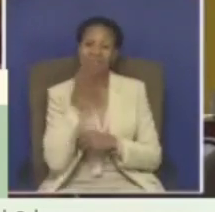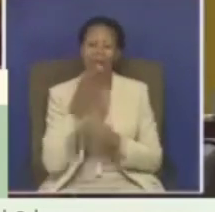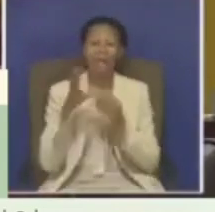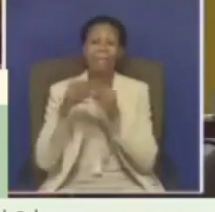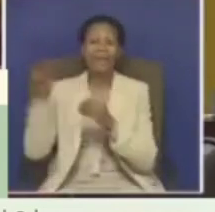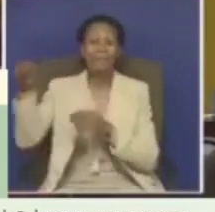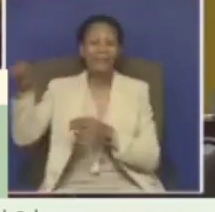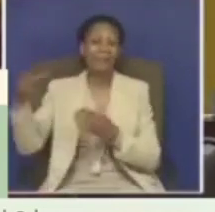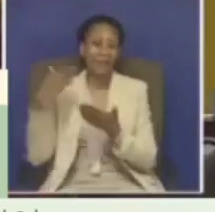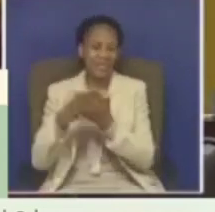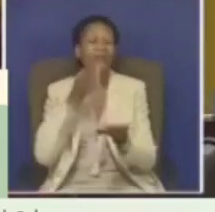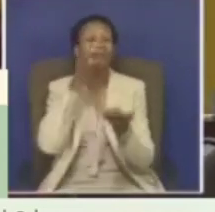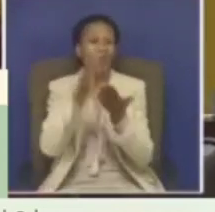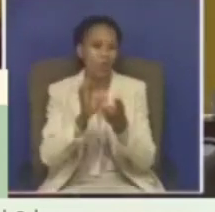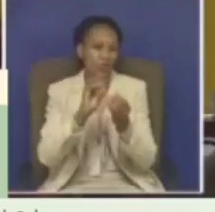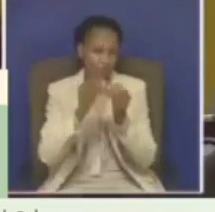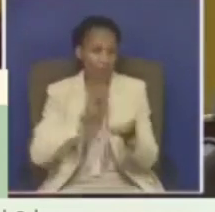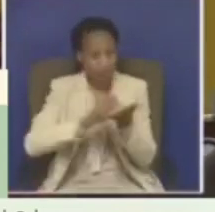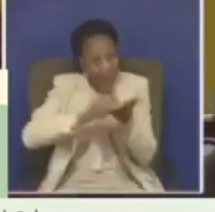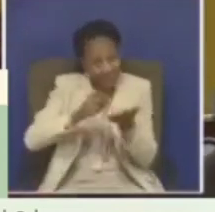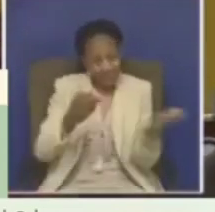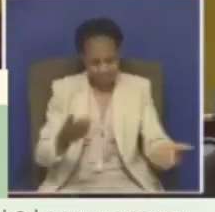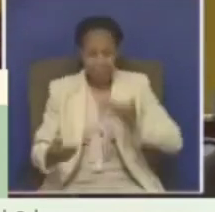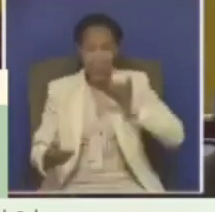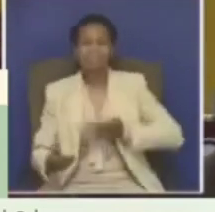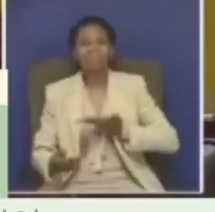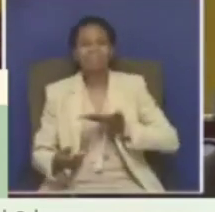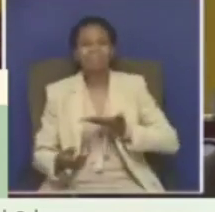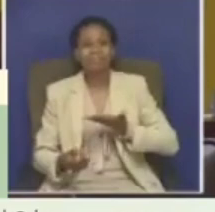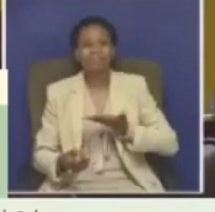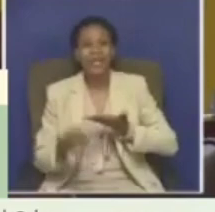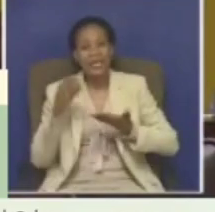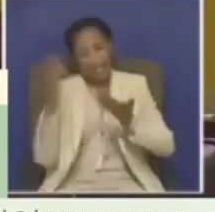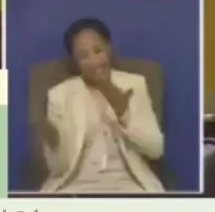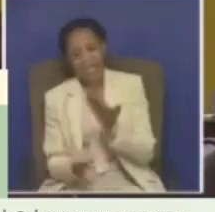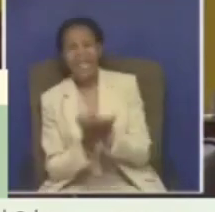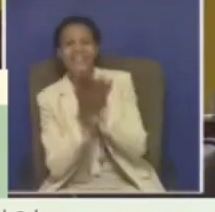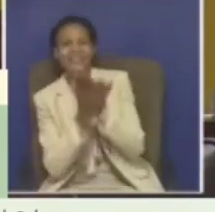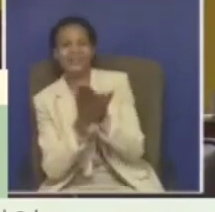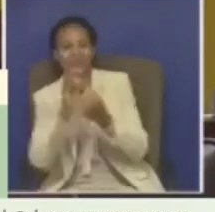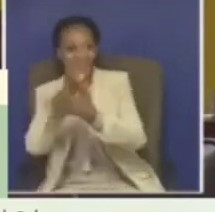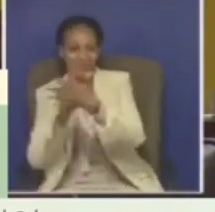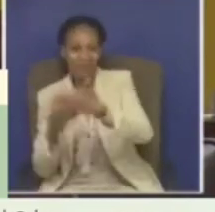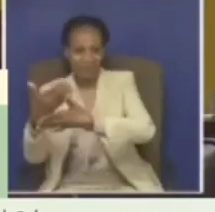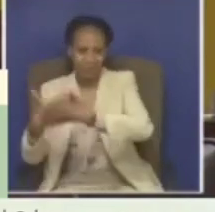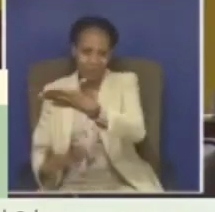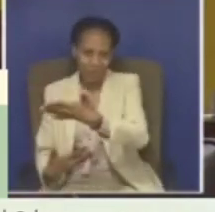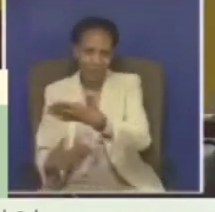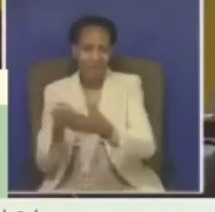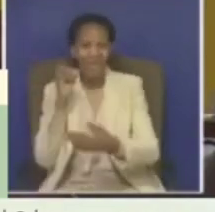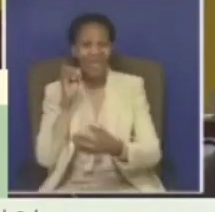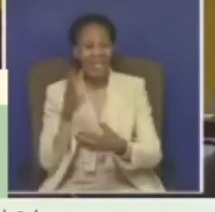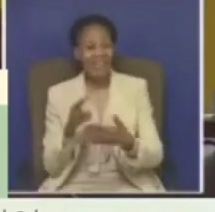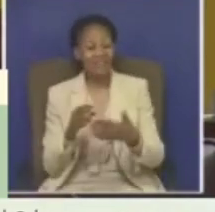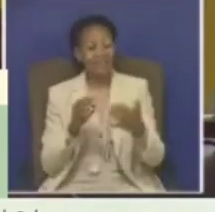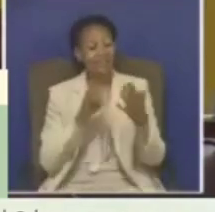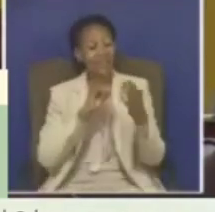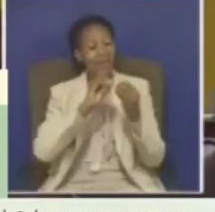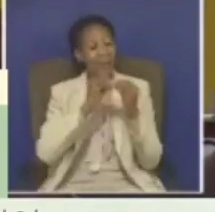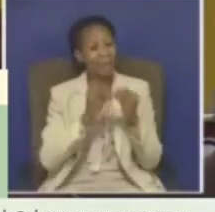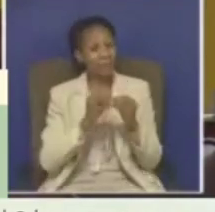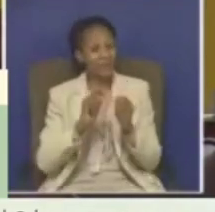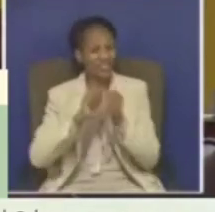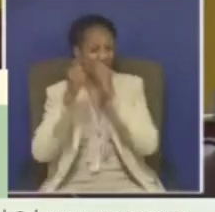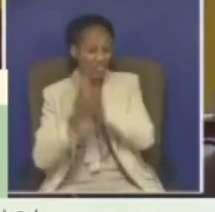may propose an amendment in writing to a draft resolution if the amendment does not extend the scope of the